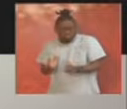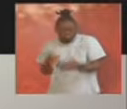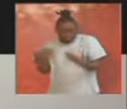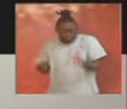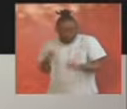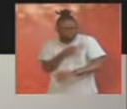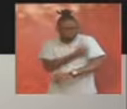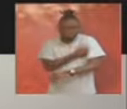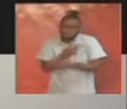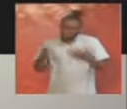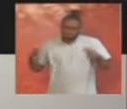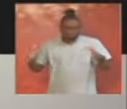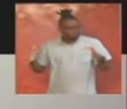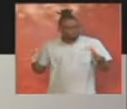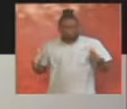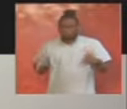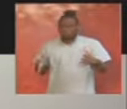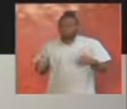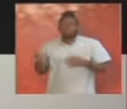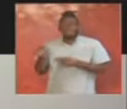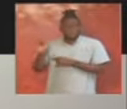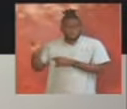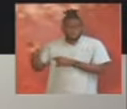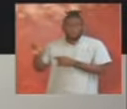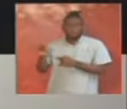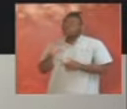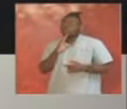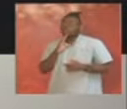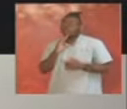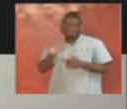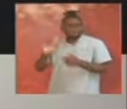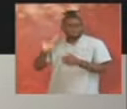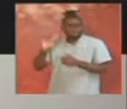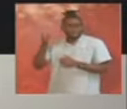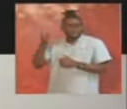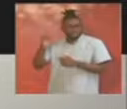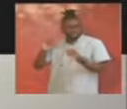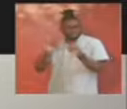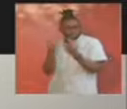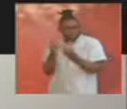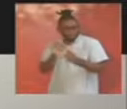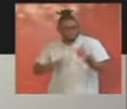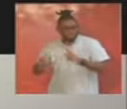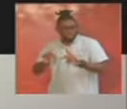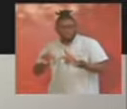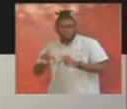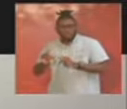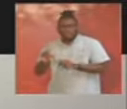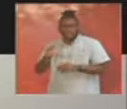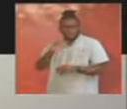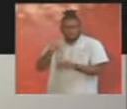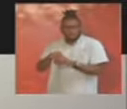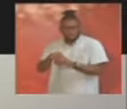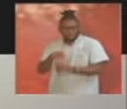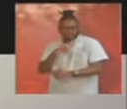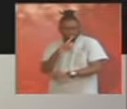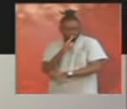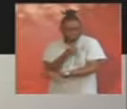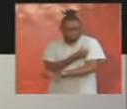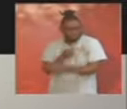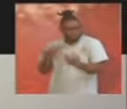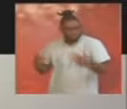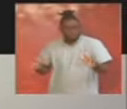received the vaccine in the first batch of persons. In terms of side effects,